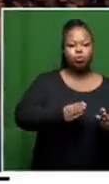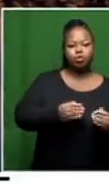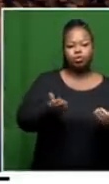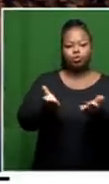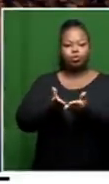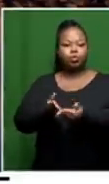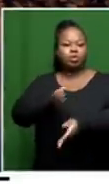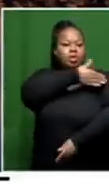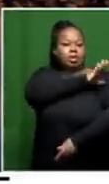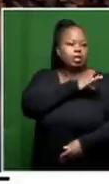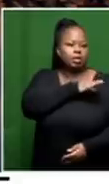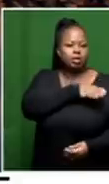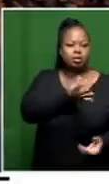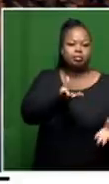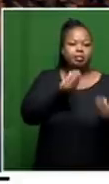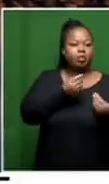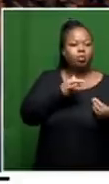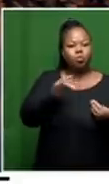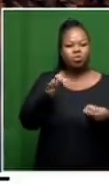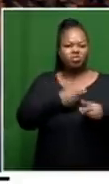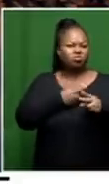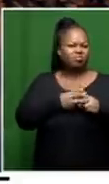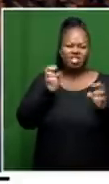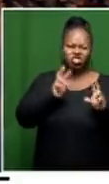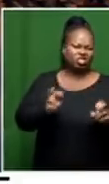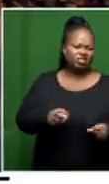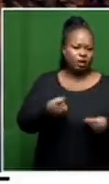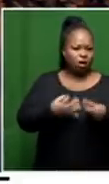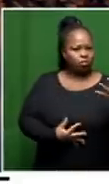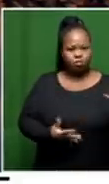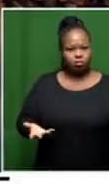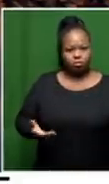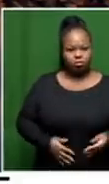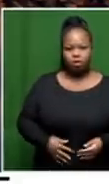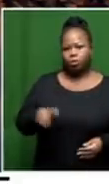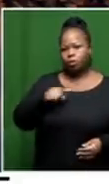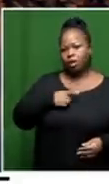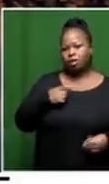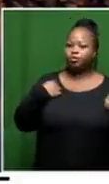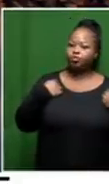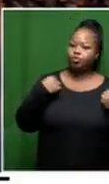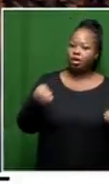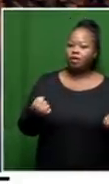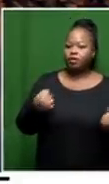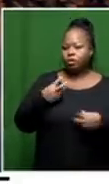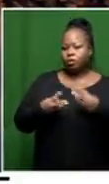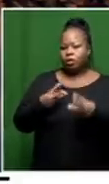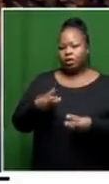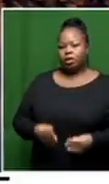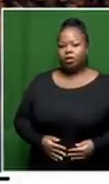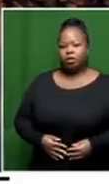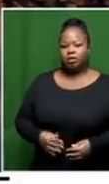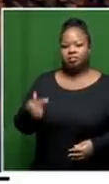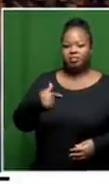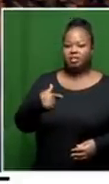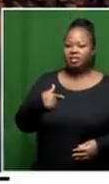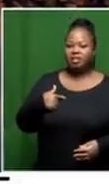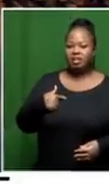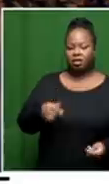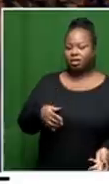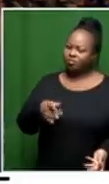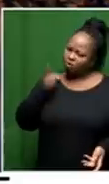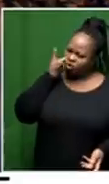schools, clinics, receiving water, sanitation, electricity services. That's it. I mean, every time I drive to work, I throw out a word that I shouldn't